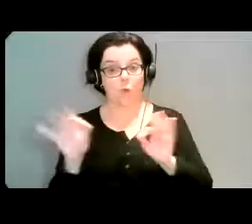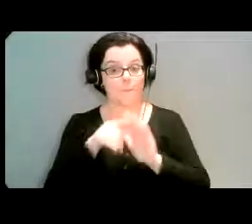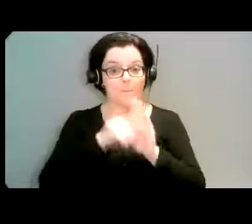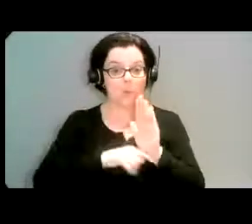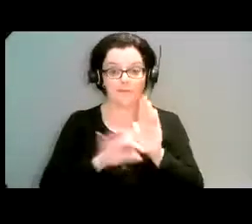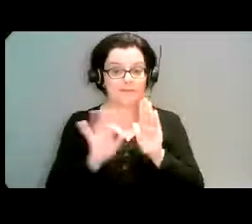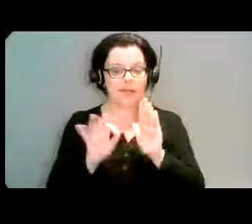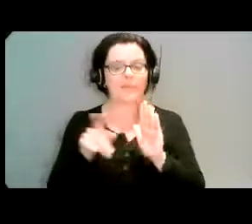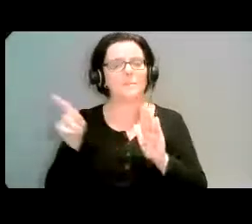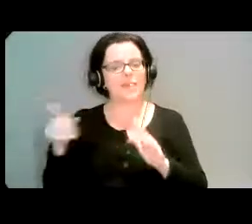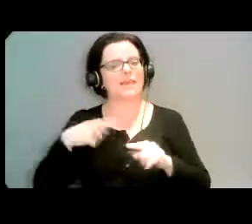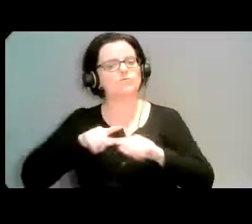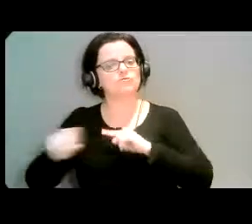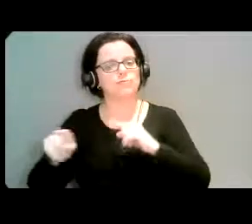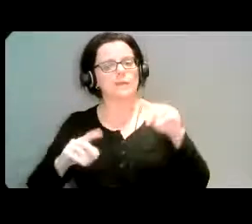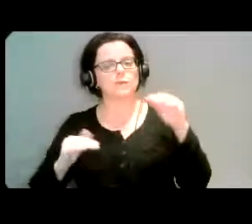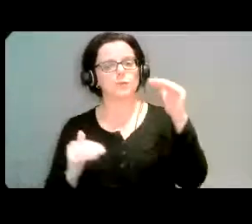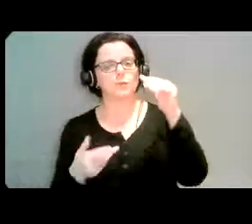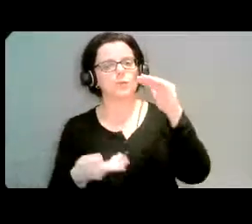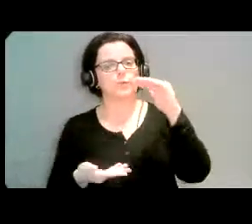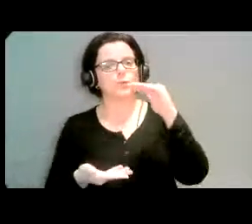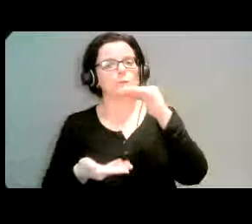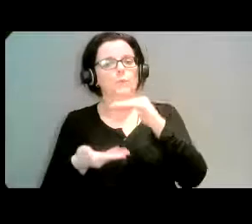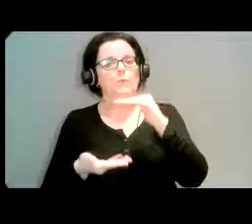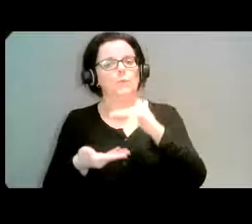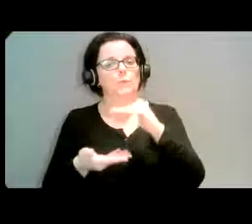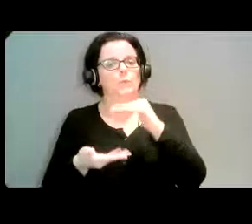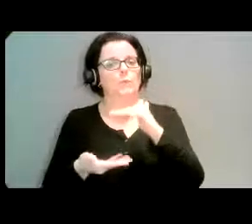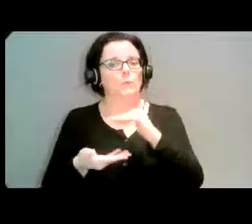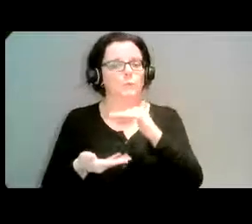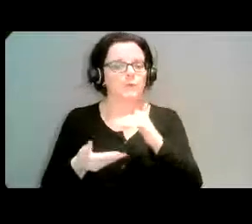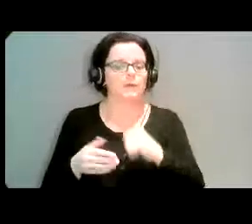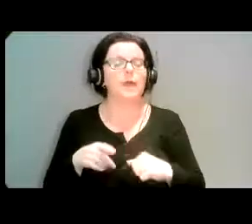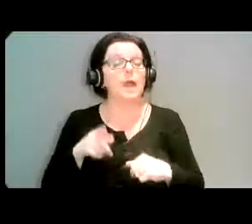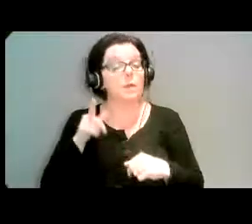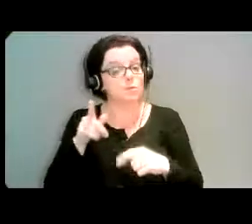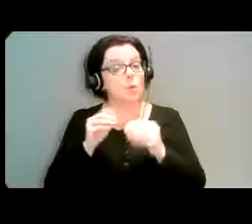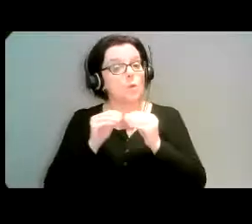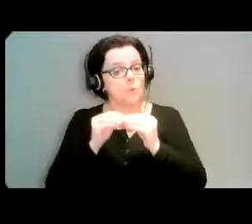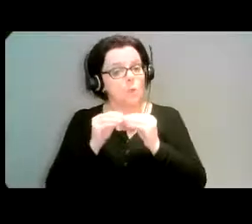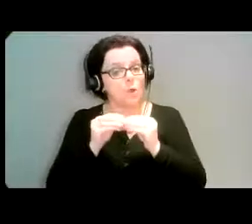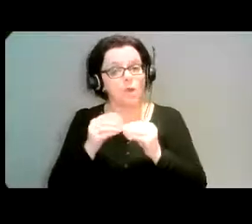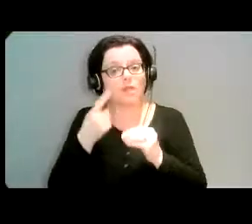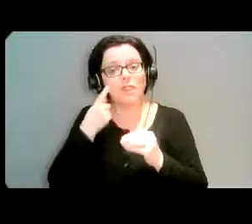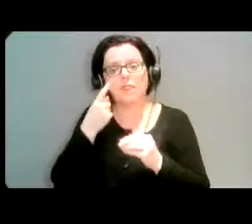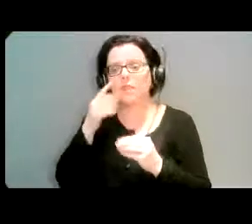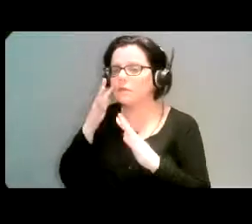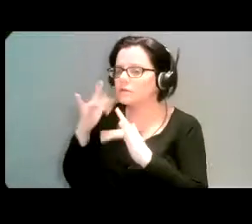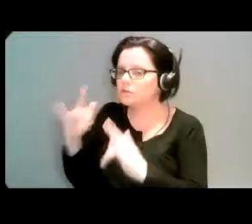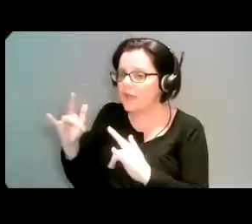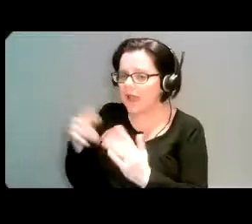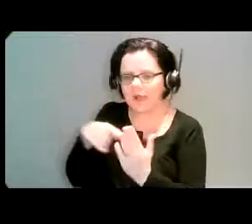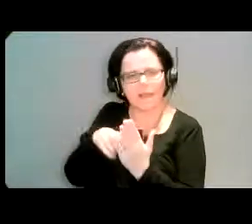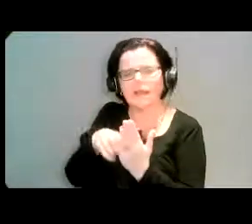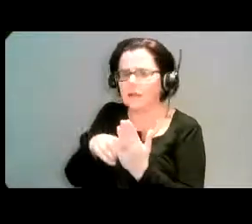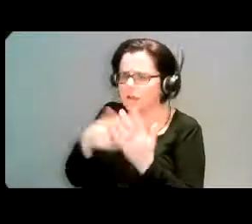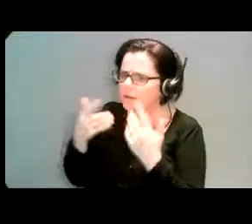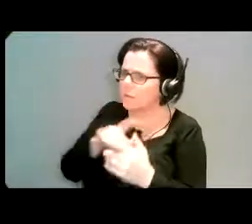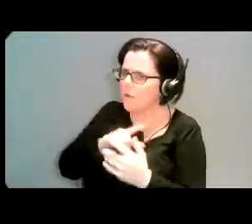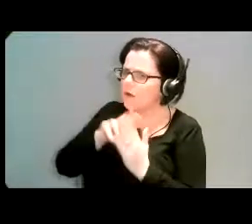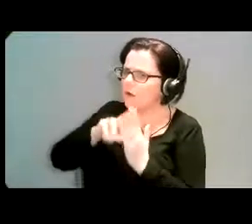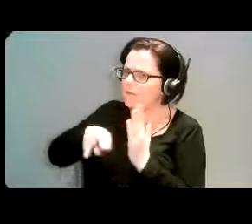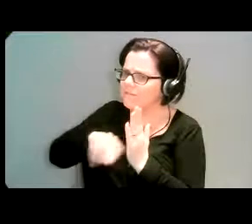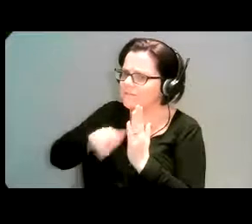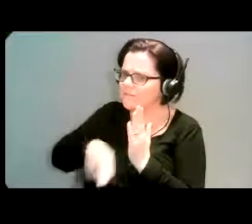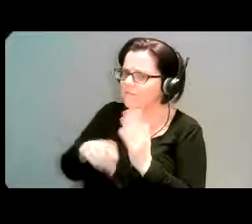things are. And so it's worth always kind of investigating and checking and challenging.